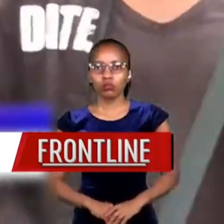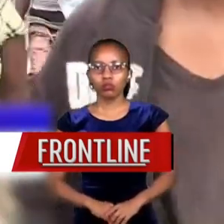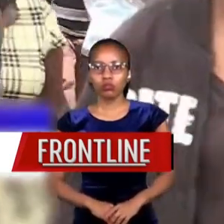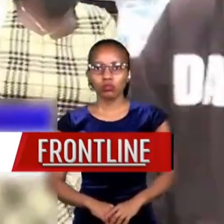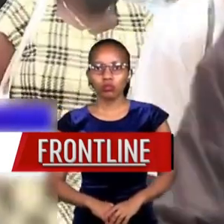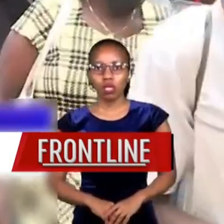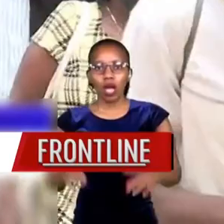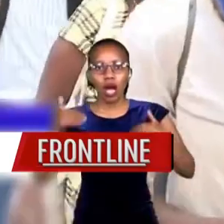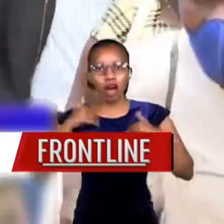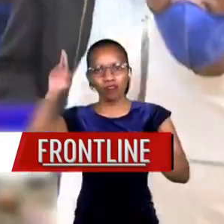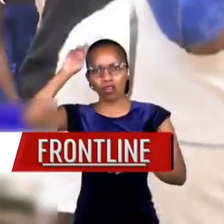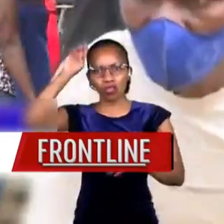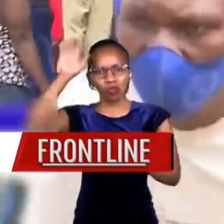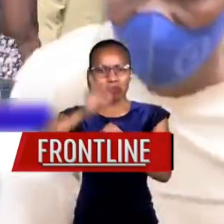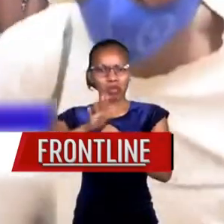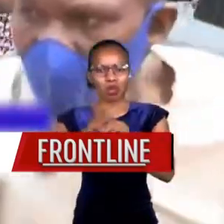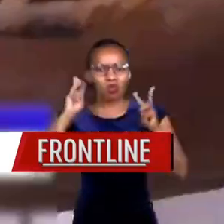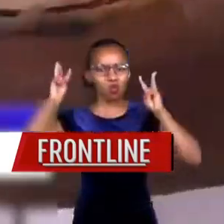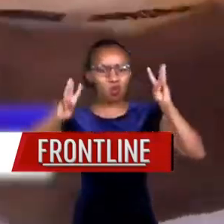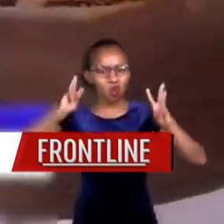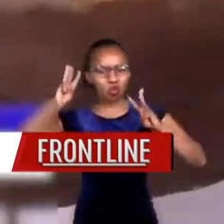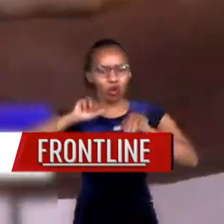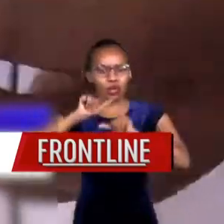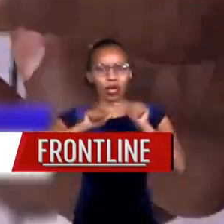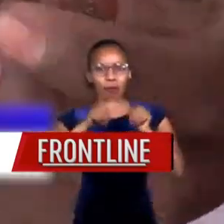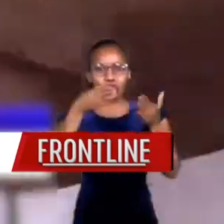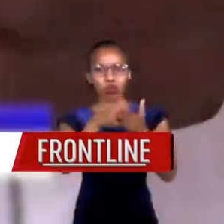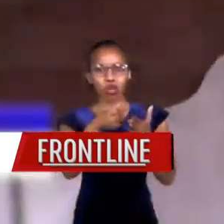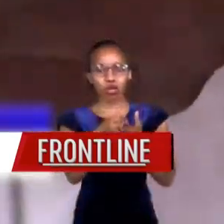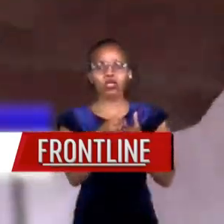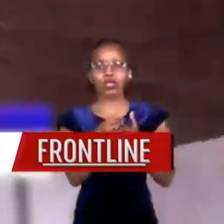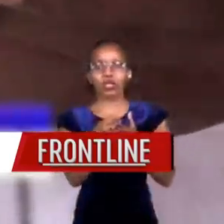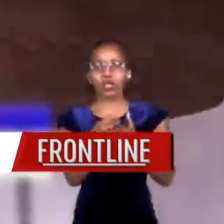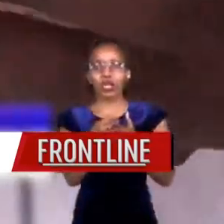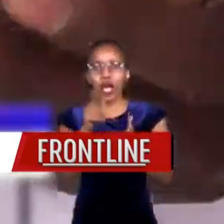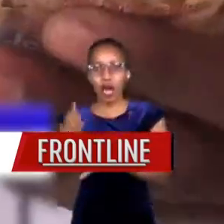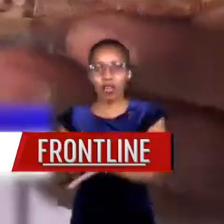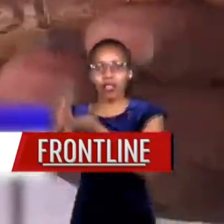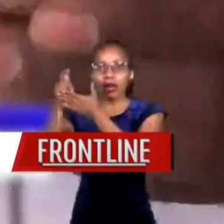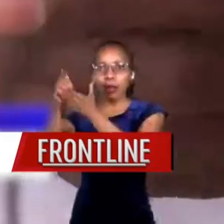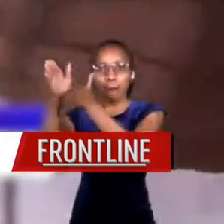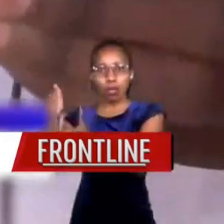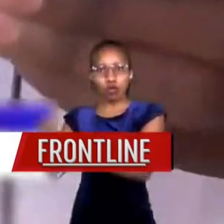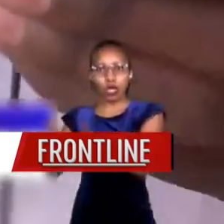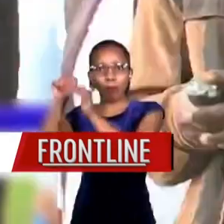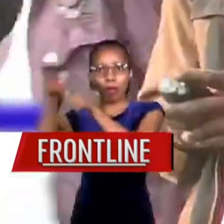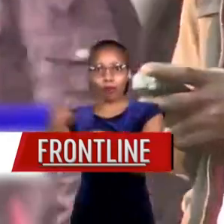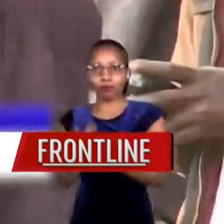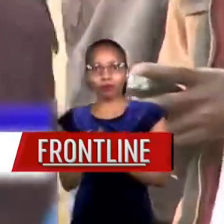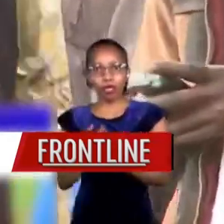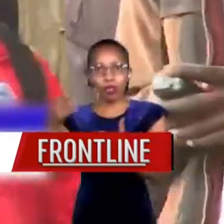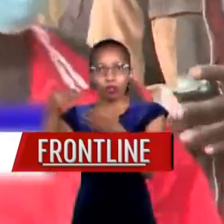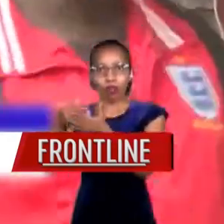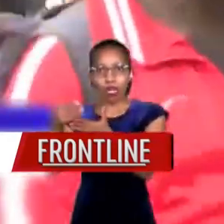There are plenty of reasons to feel worried about money right now, and a financial therapist can help. According to Gakibi Riri, a